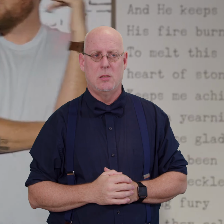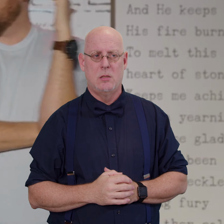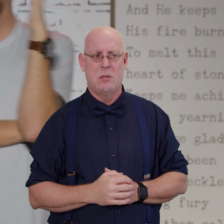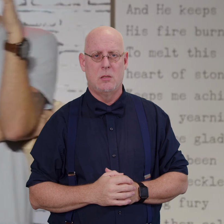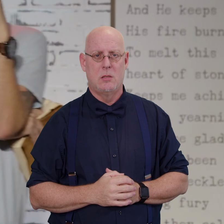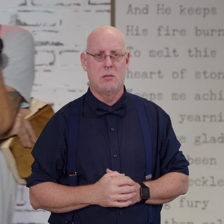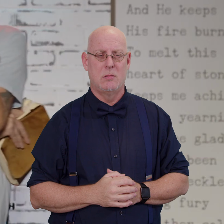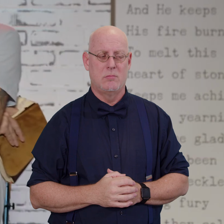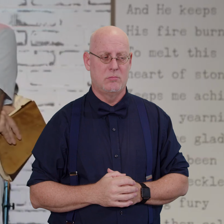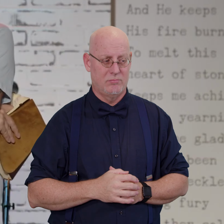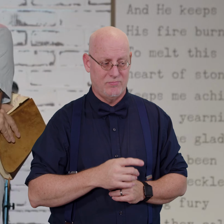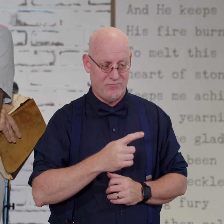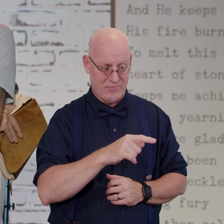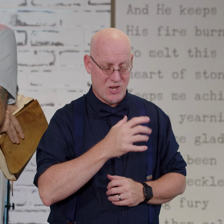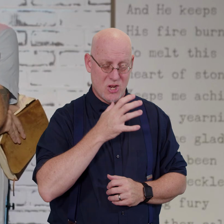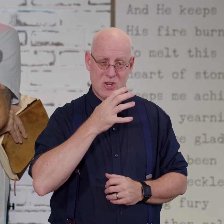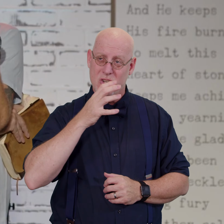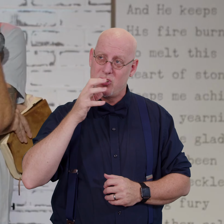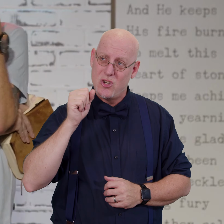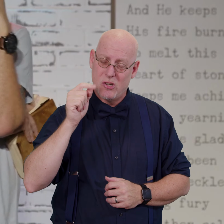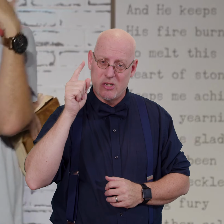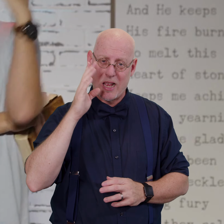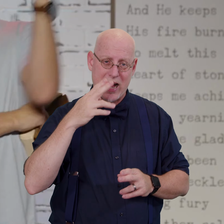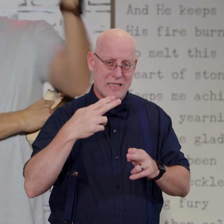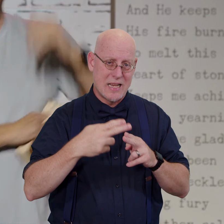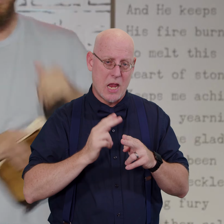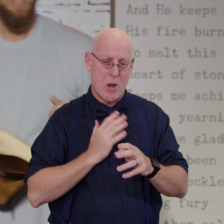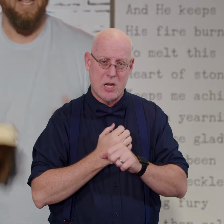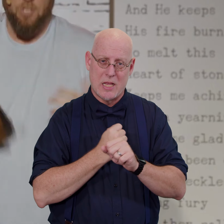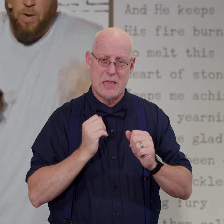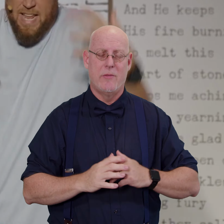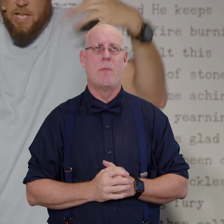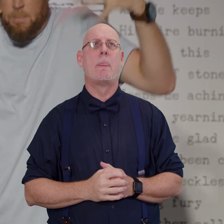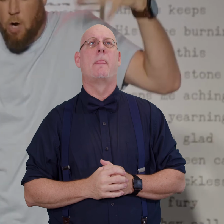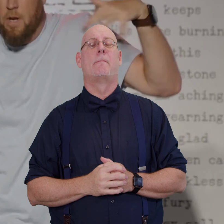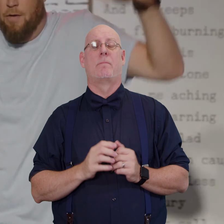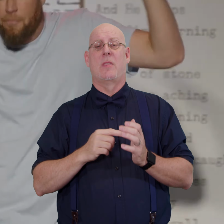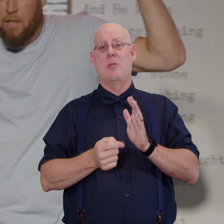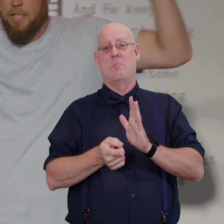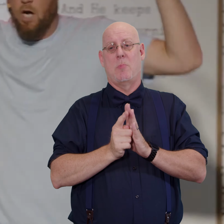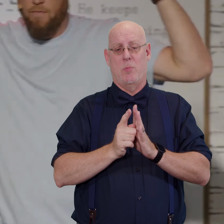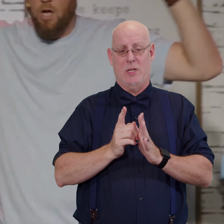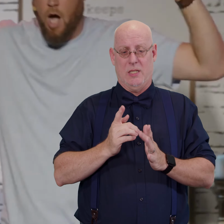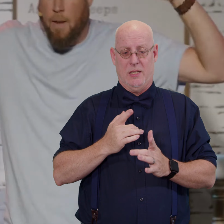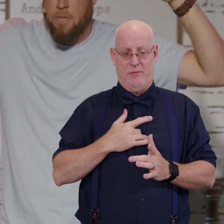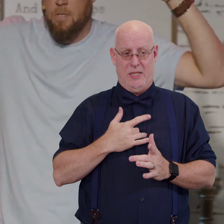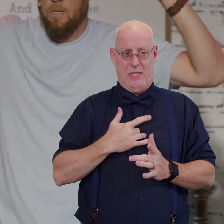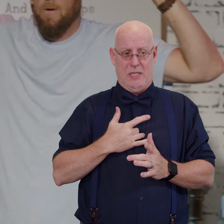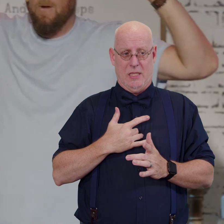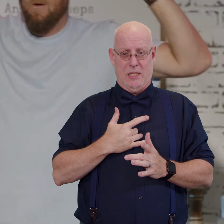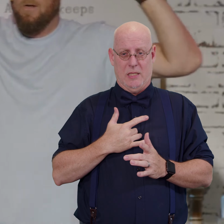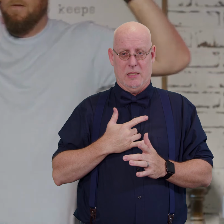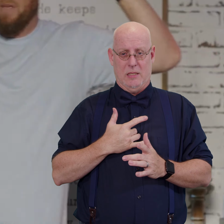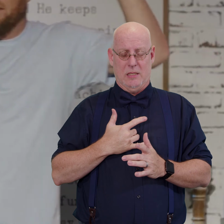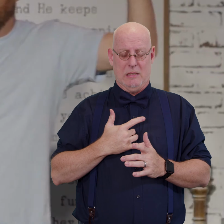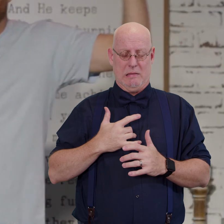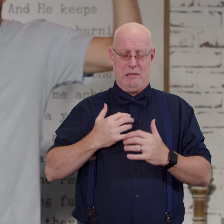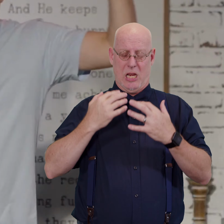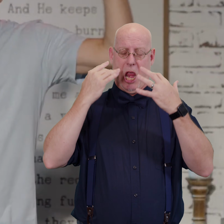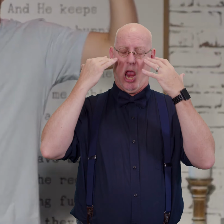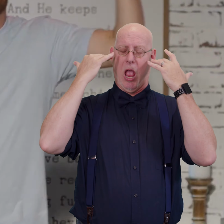who cursed the name of God, our deliverer. And so in this moment of feeling covered up,